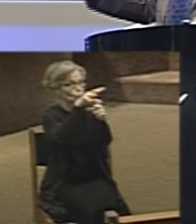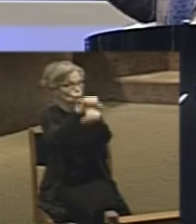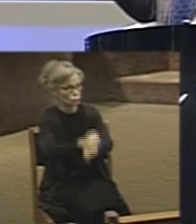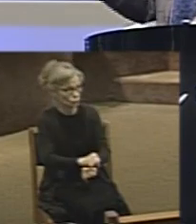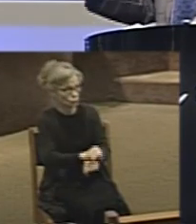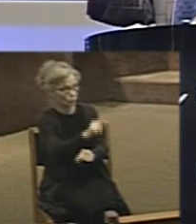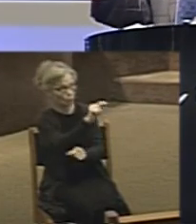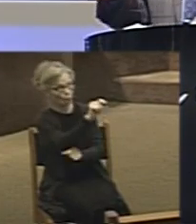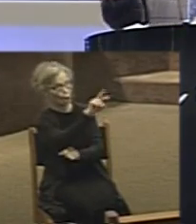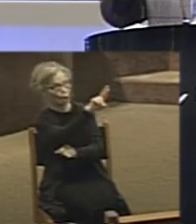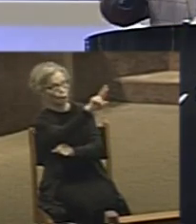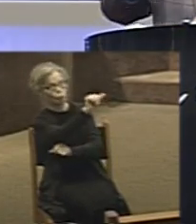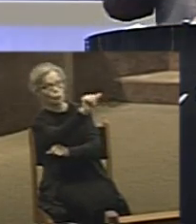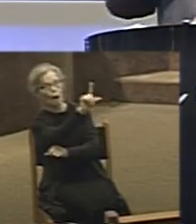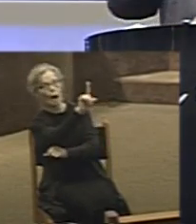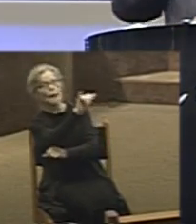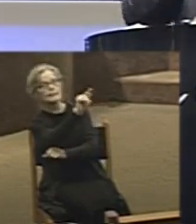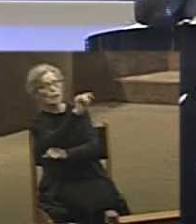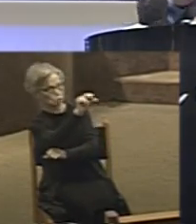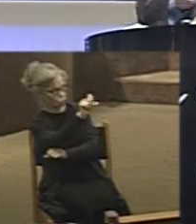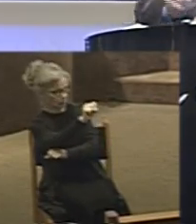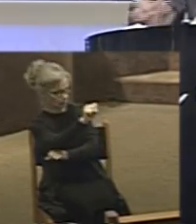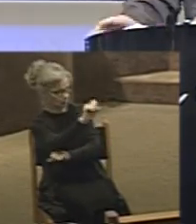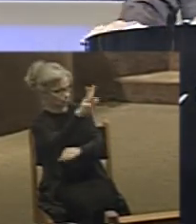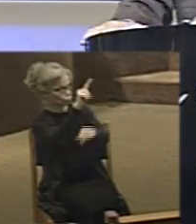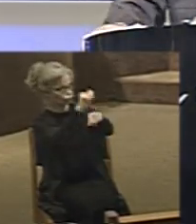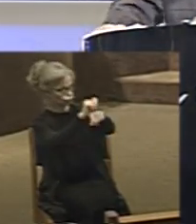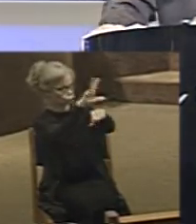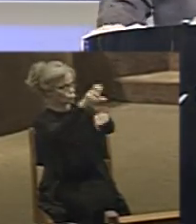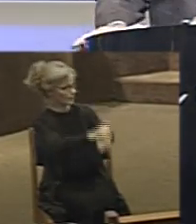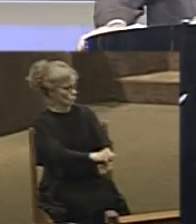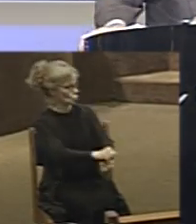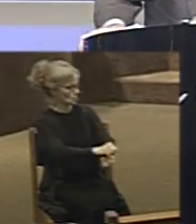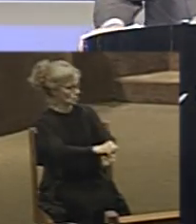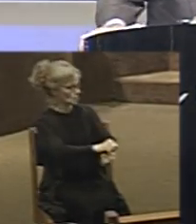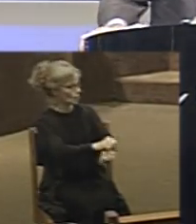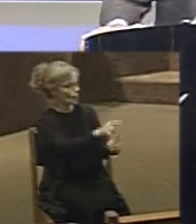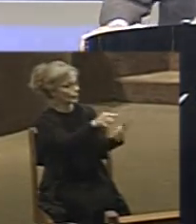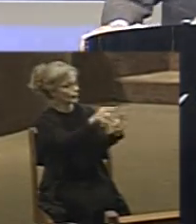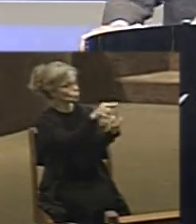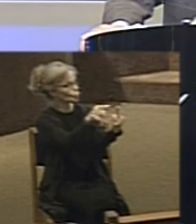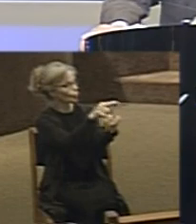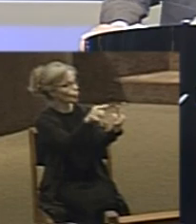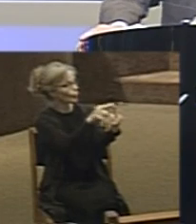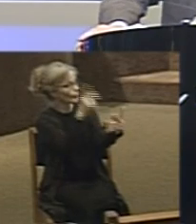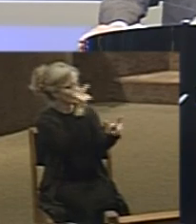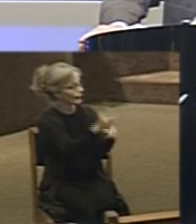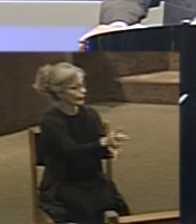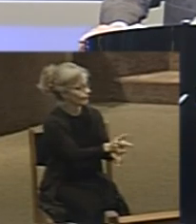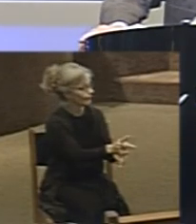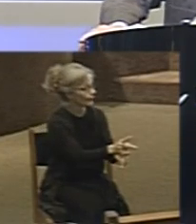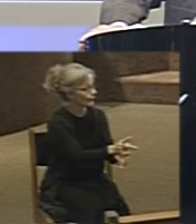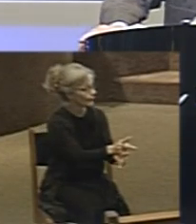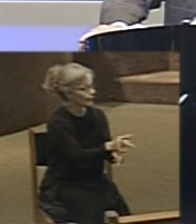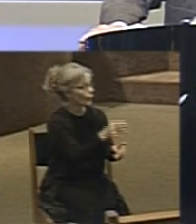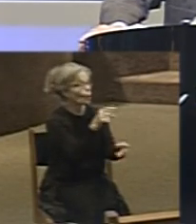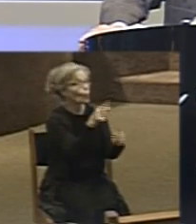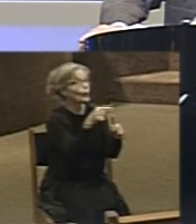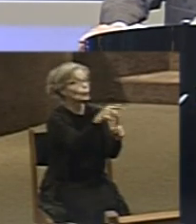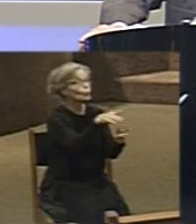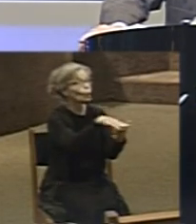holy hearts and hands. He said, hold those traditions which ye have been taught.